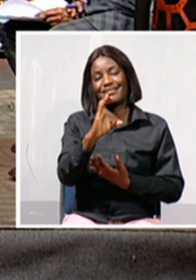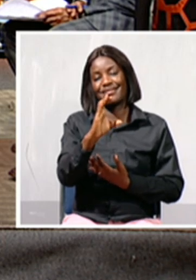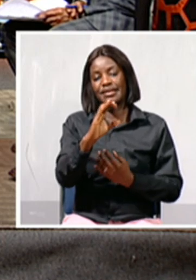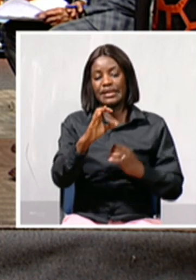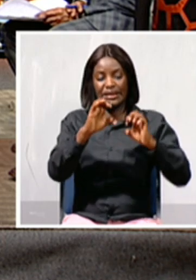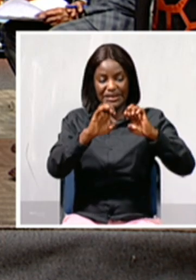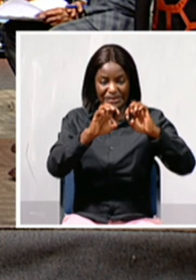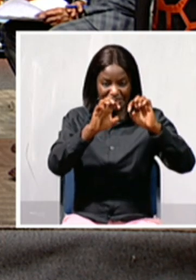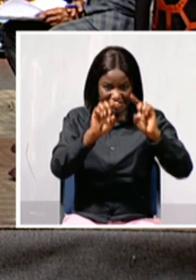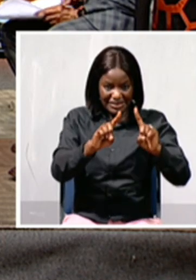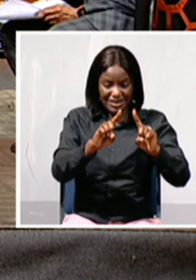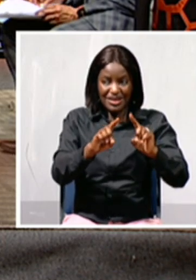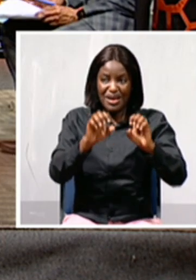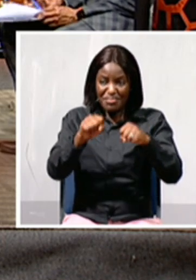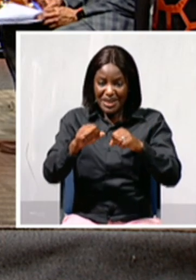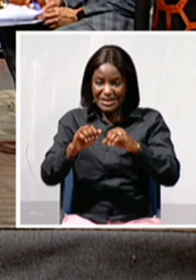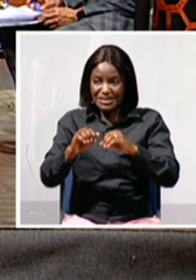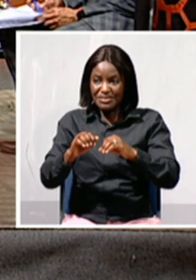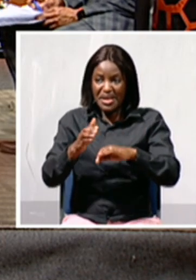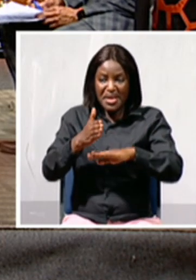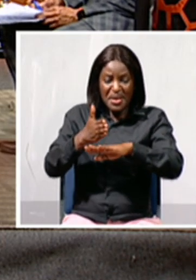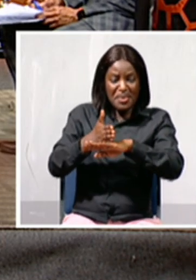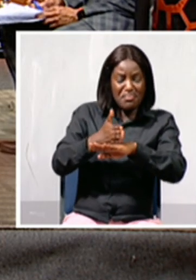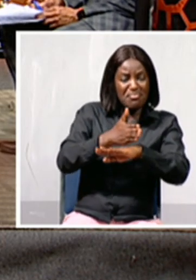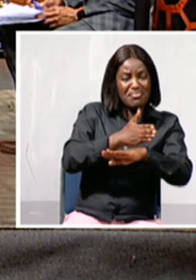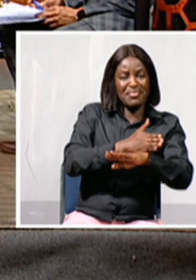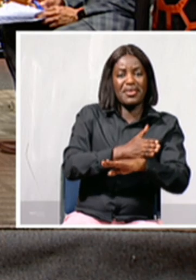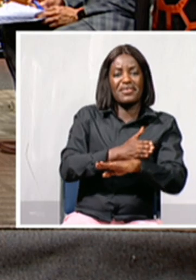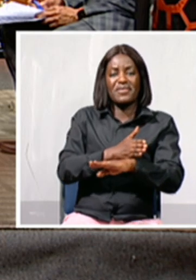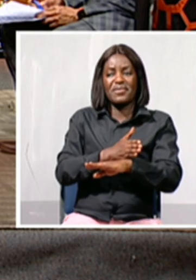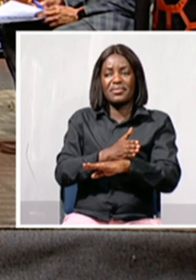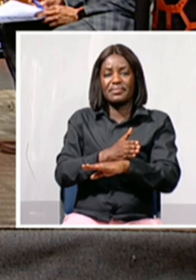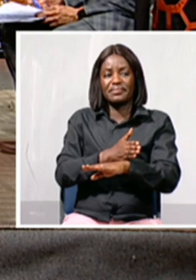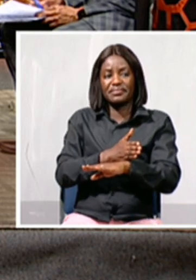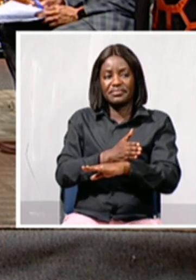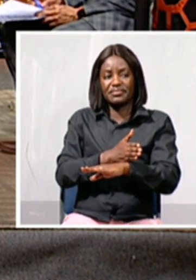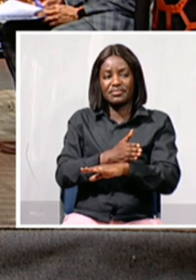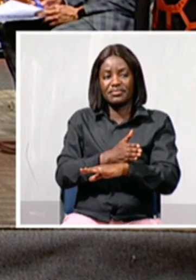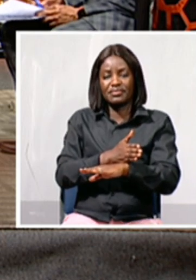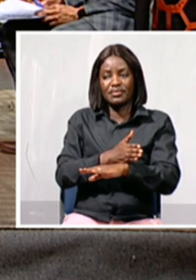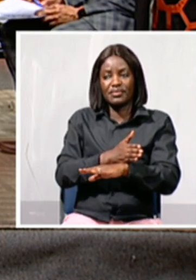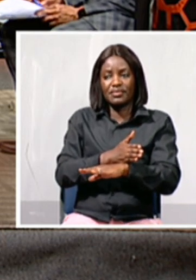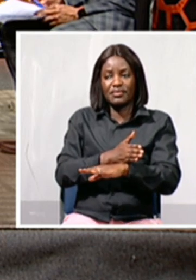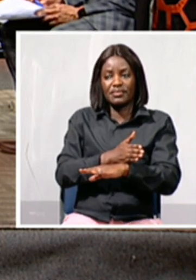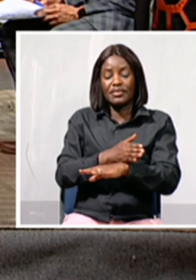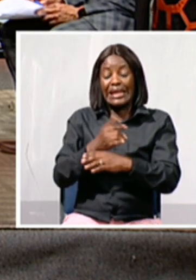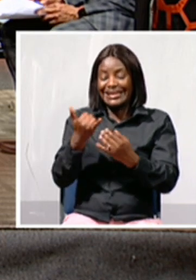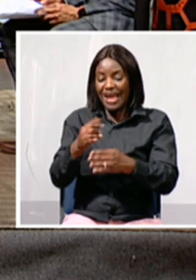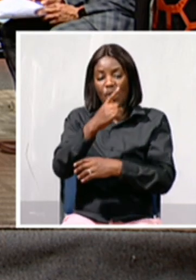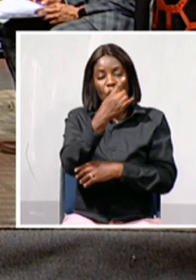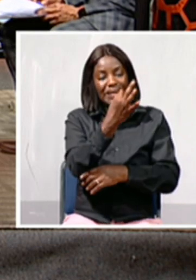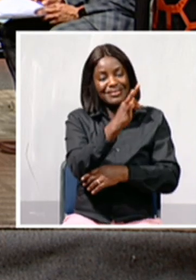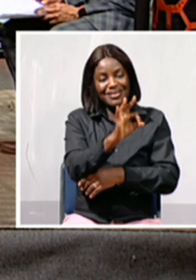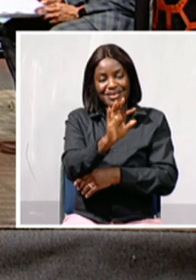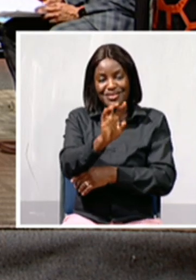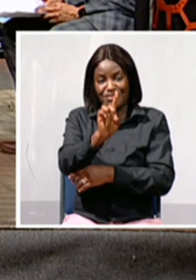any action for the election. Jonah? Jonah? Yes. Can I challenge you? Yes. So more than